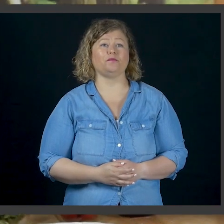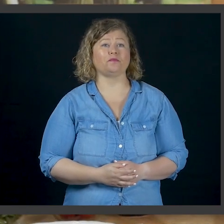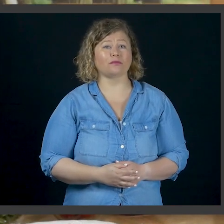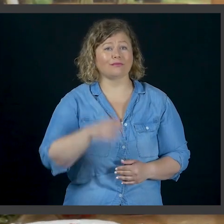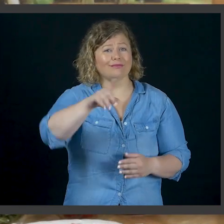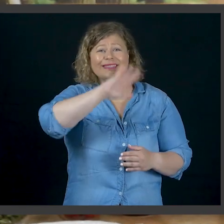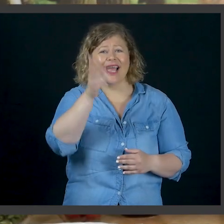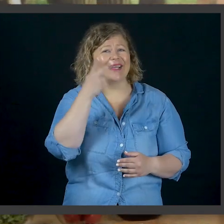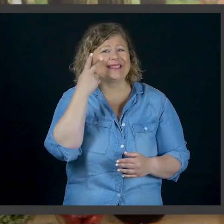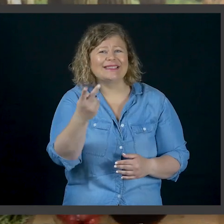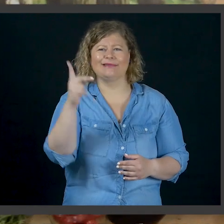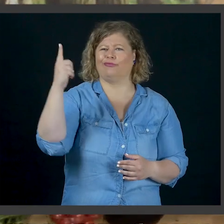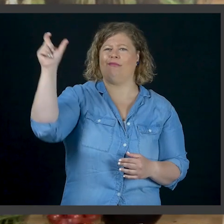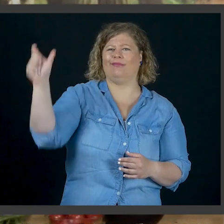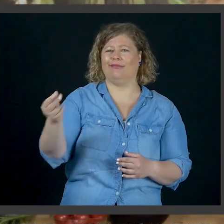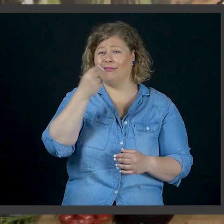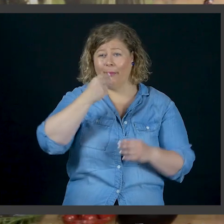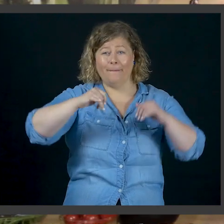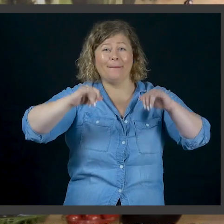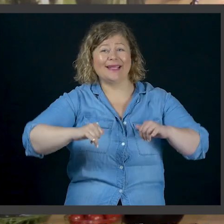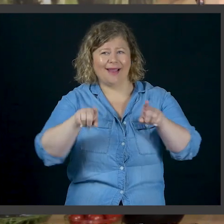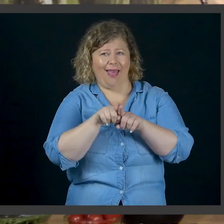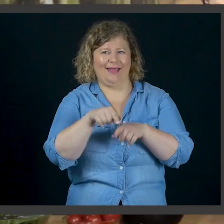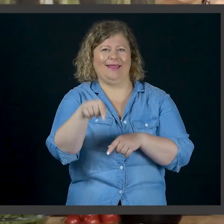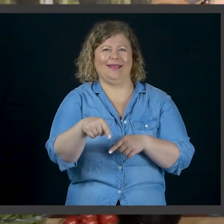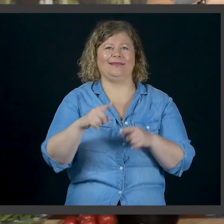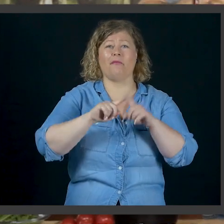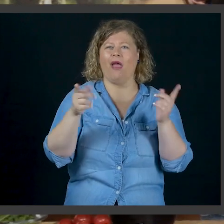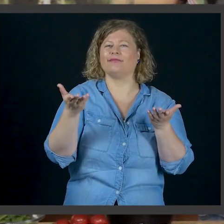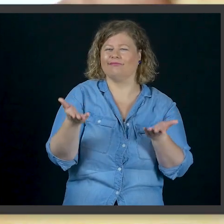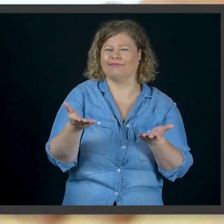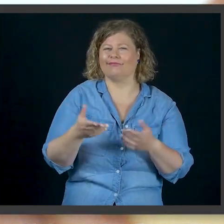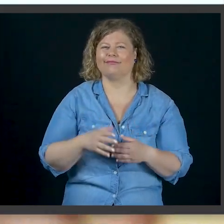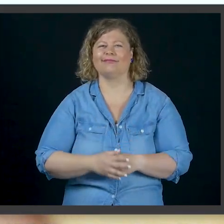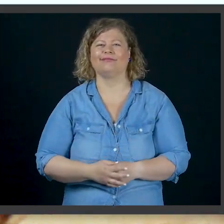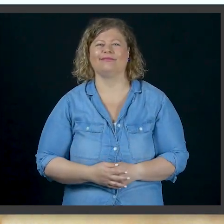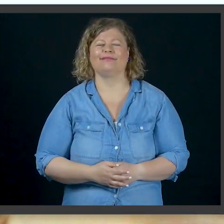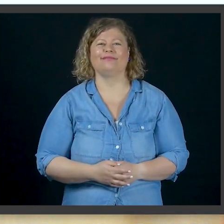You never saw somebody eating pizza like this, but it's my way.